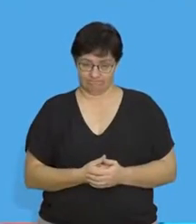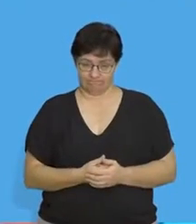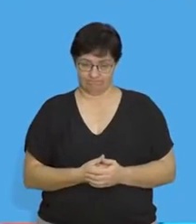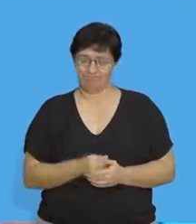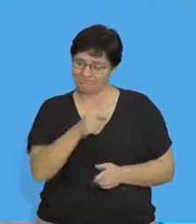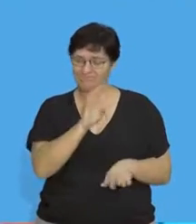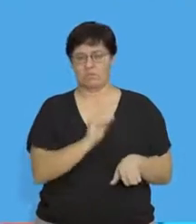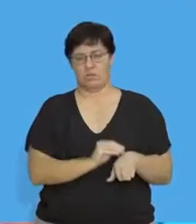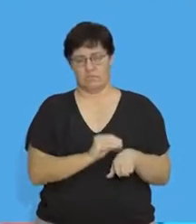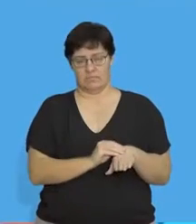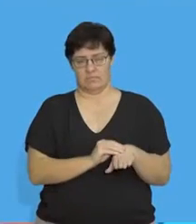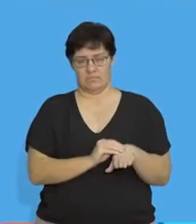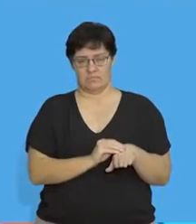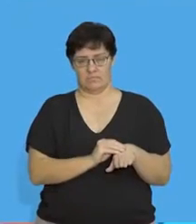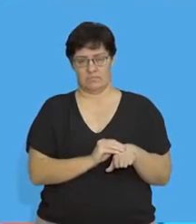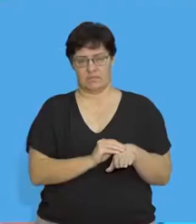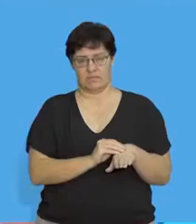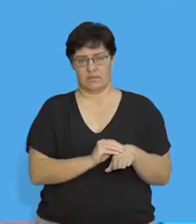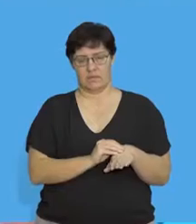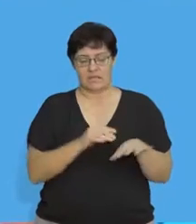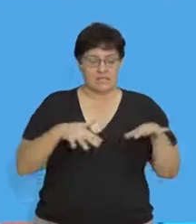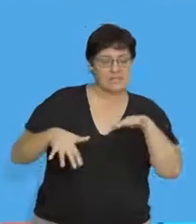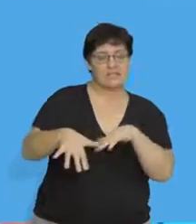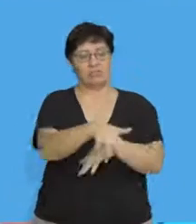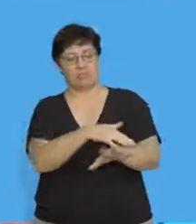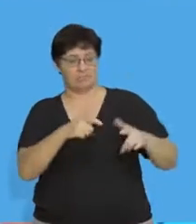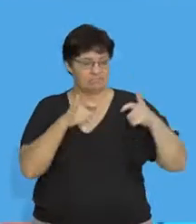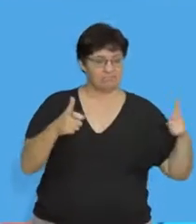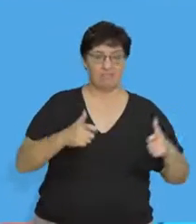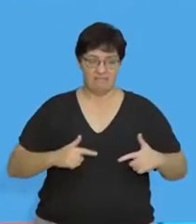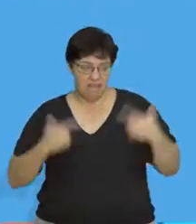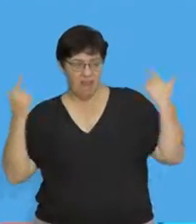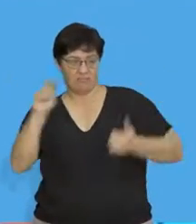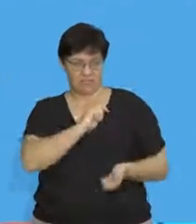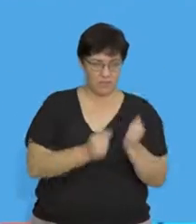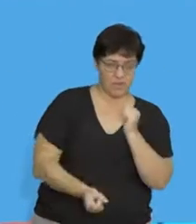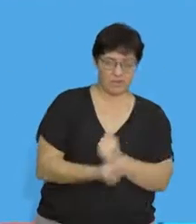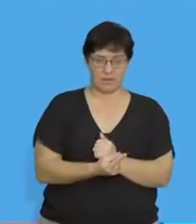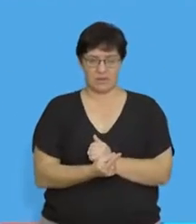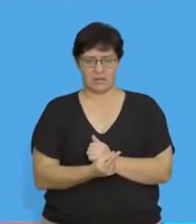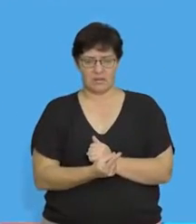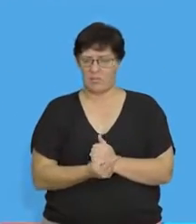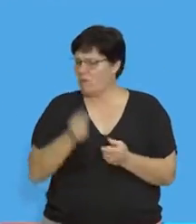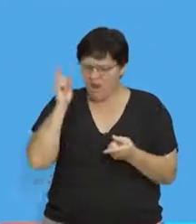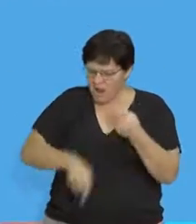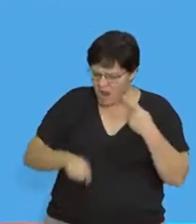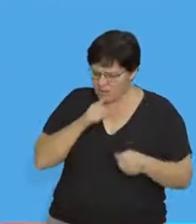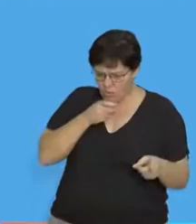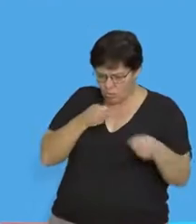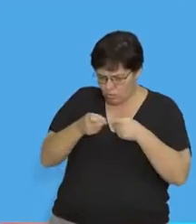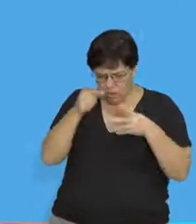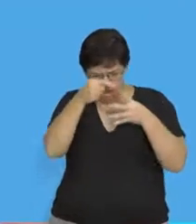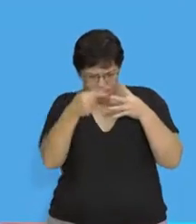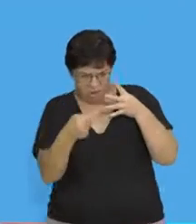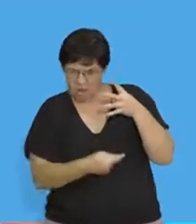problem when we look at big situations, real life situations, where we can't really control all the